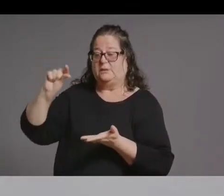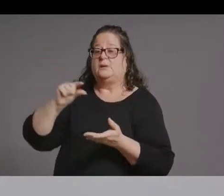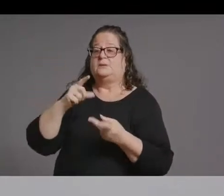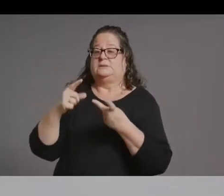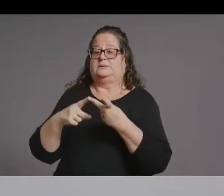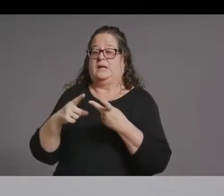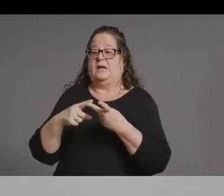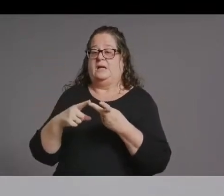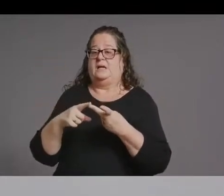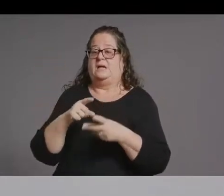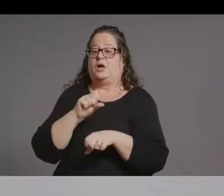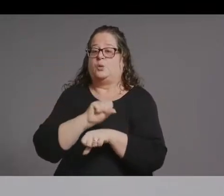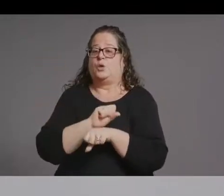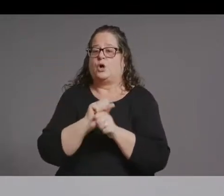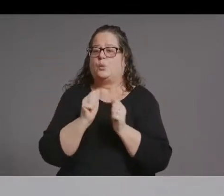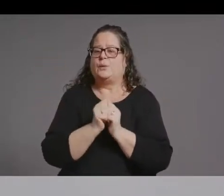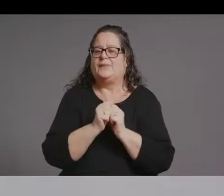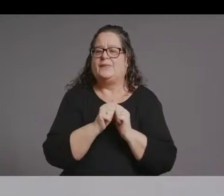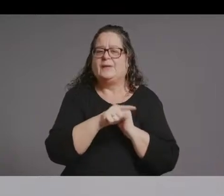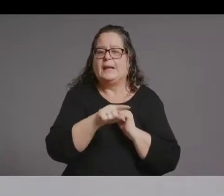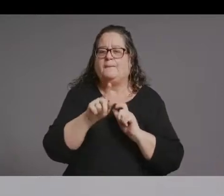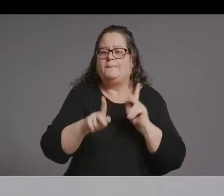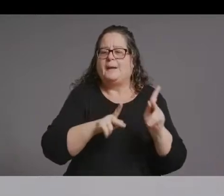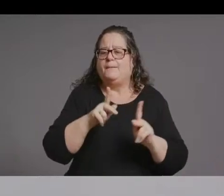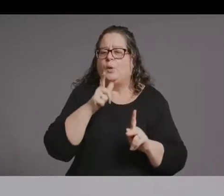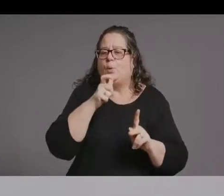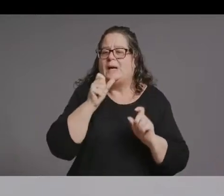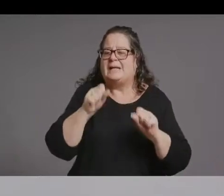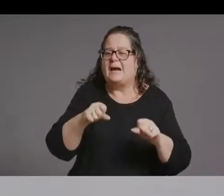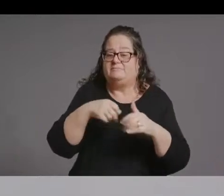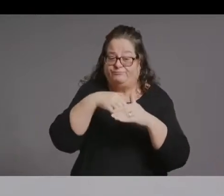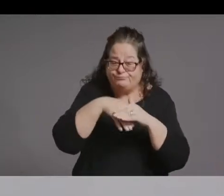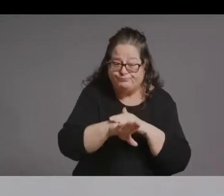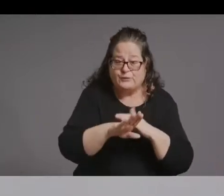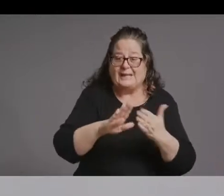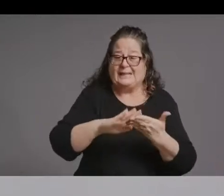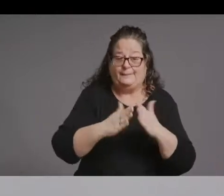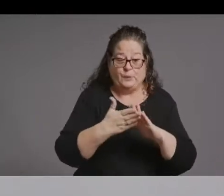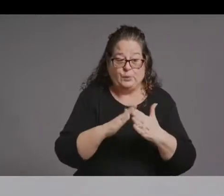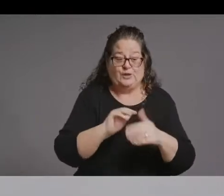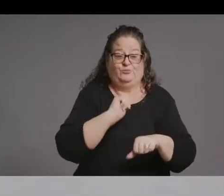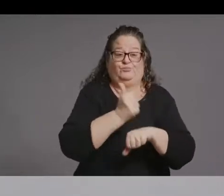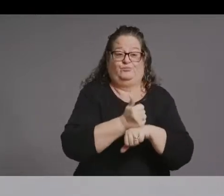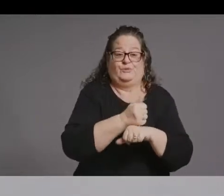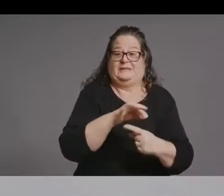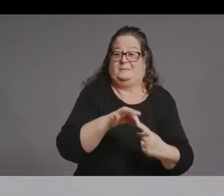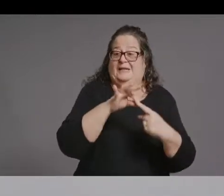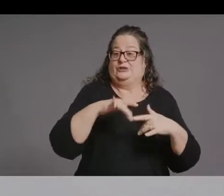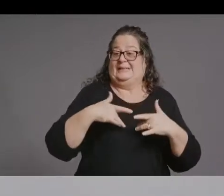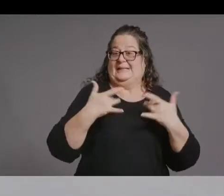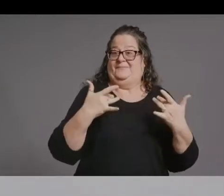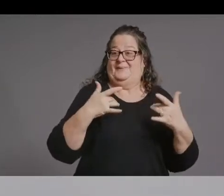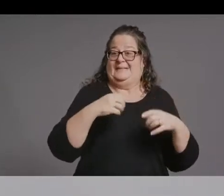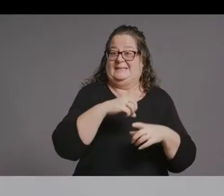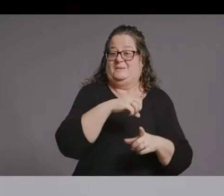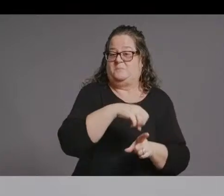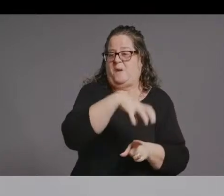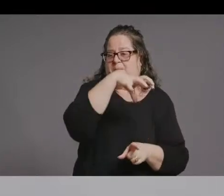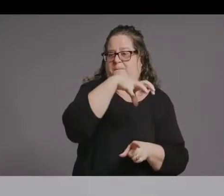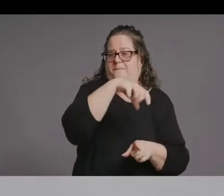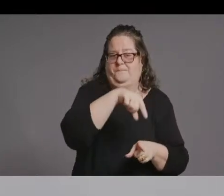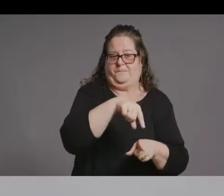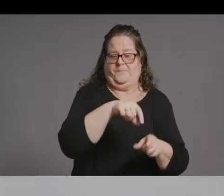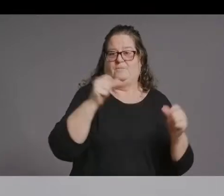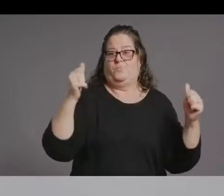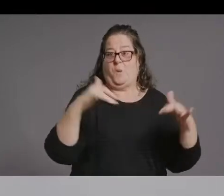can go out into communities to provide some of those pop-up vaccination events. Some of it does actually have to be used on